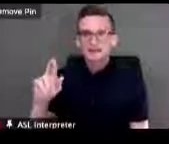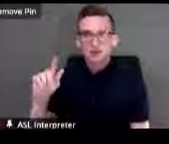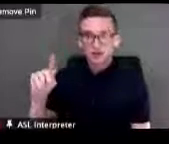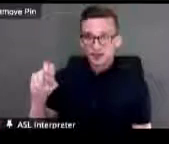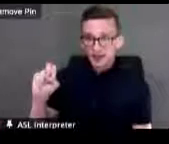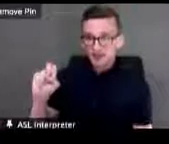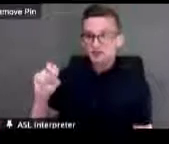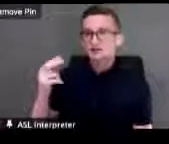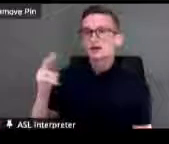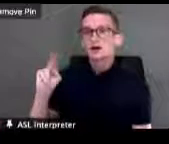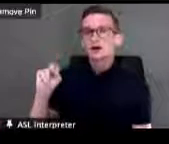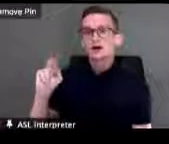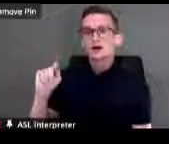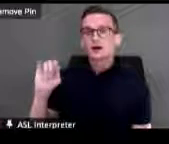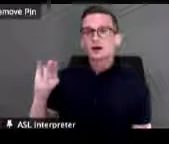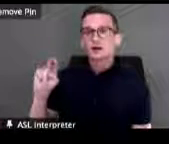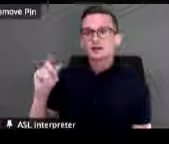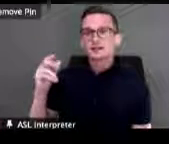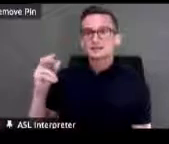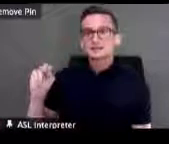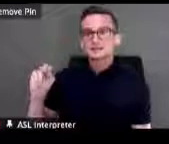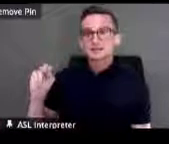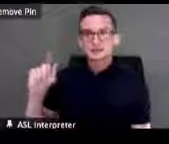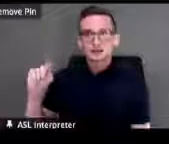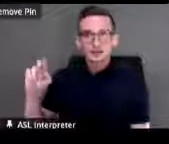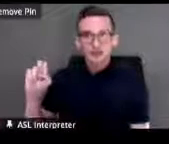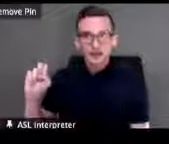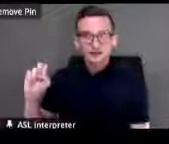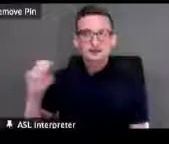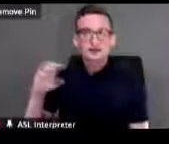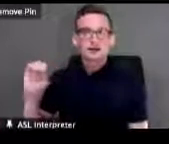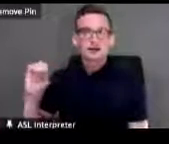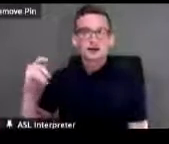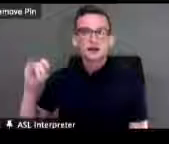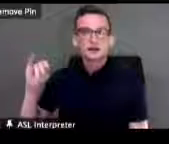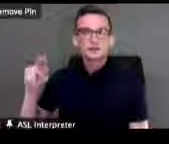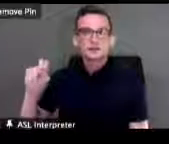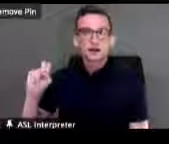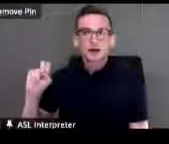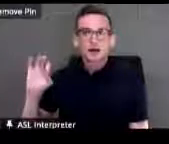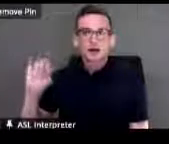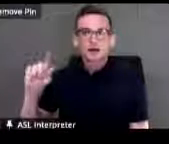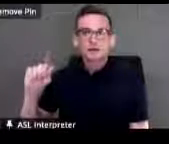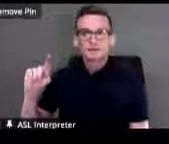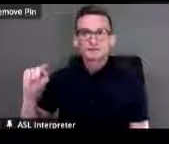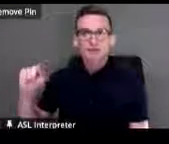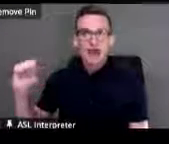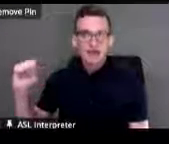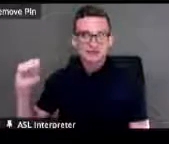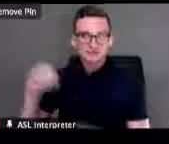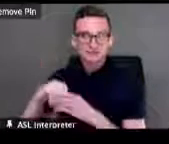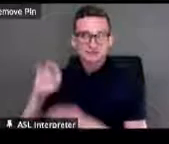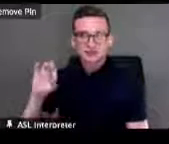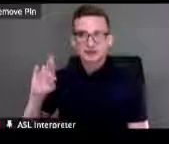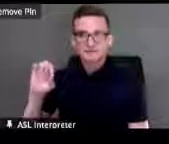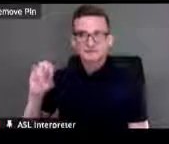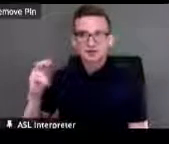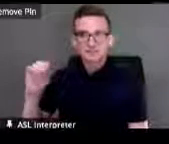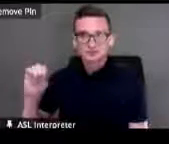Lake and Pine Flats in Fresno. Pine Flats in Fresno. And in Madera?